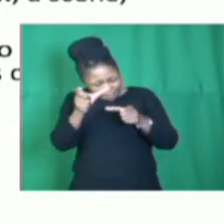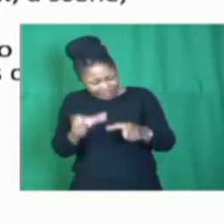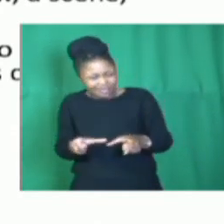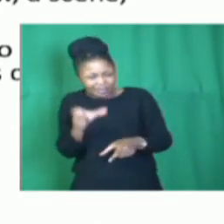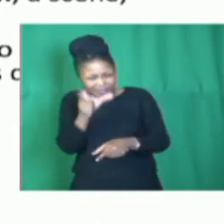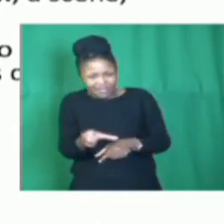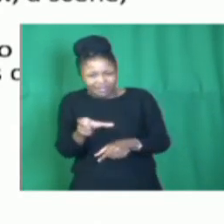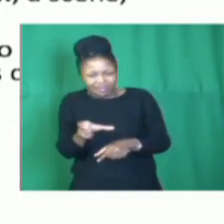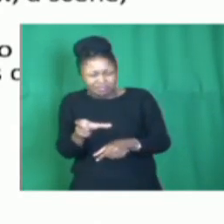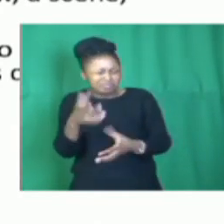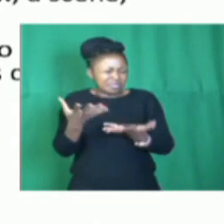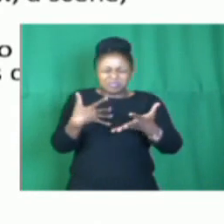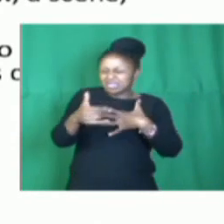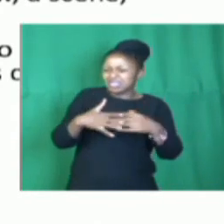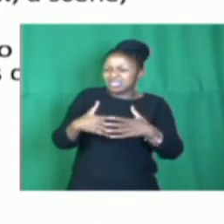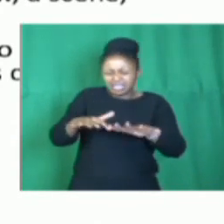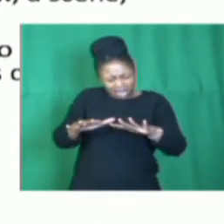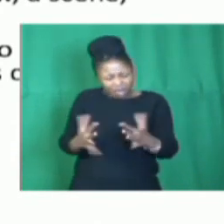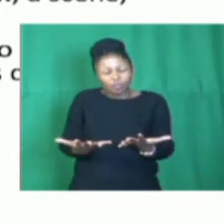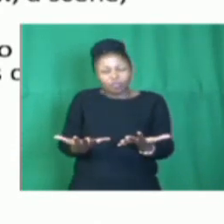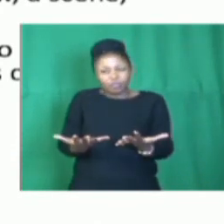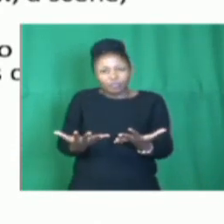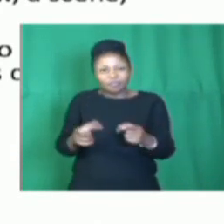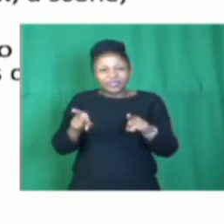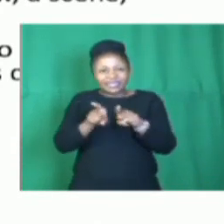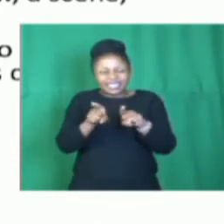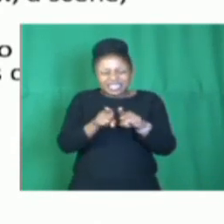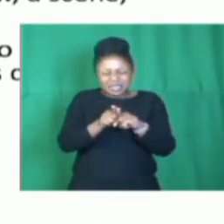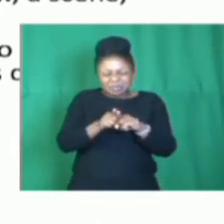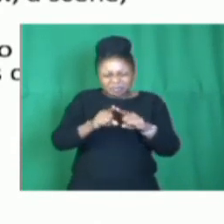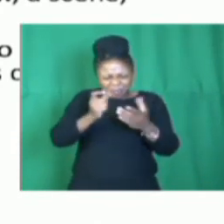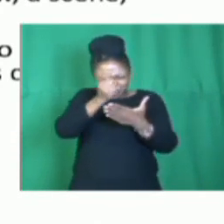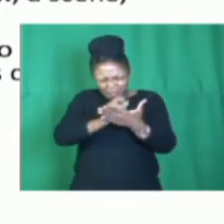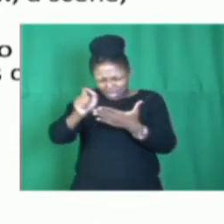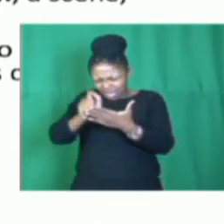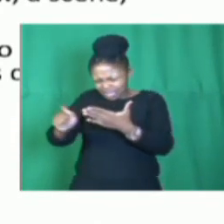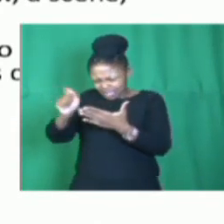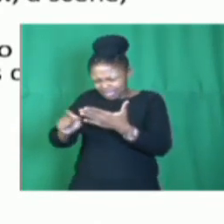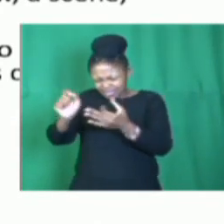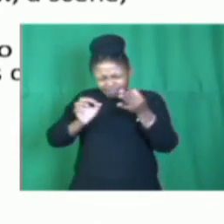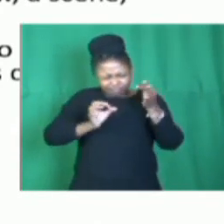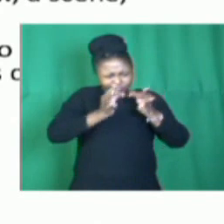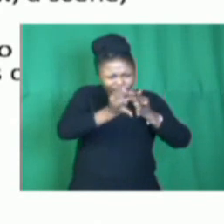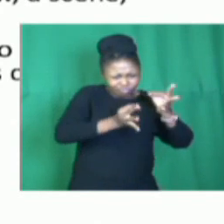said to be a piece of writing that describes what